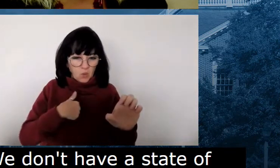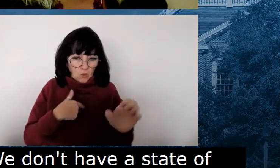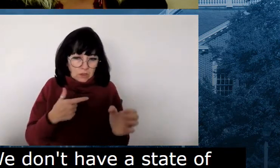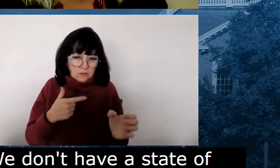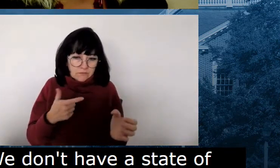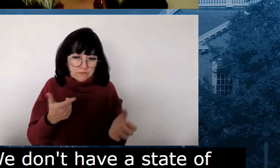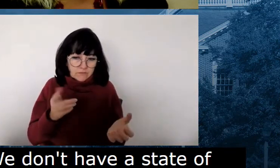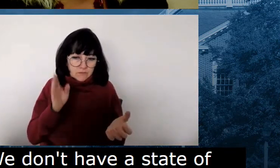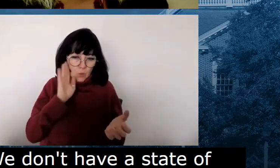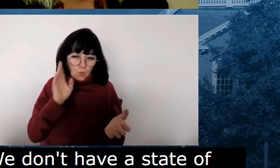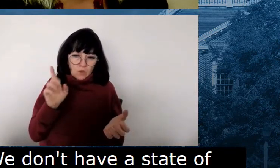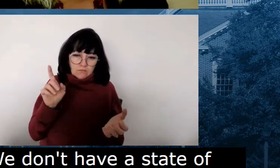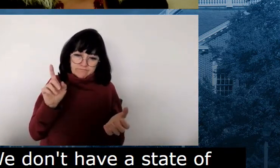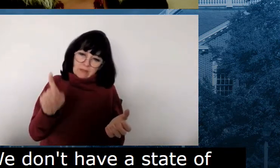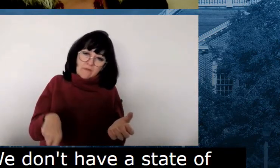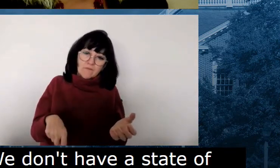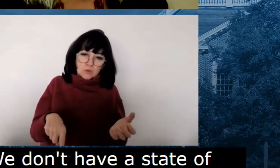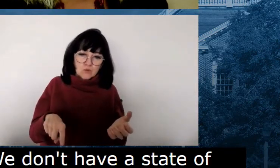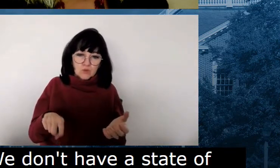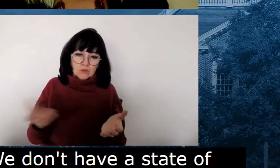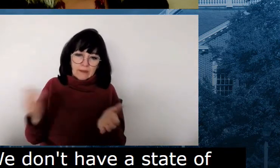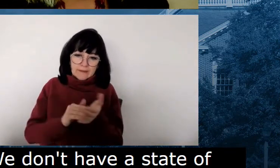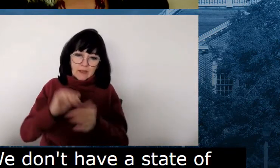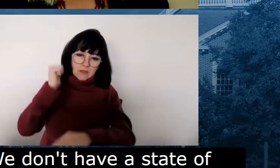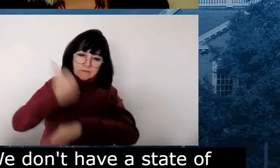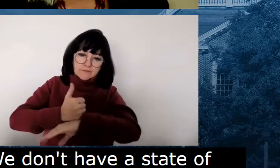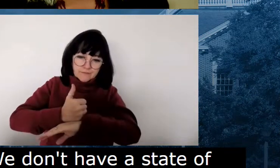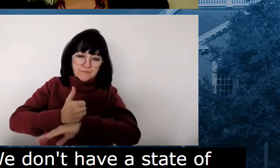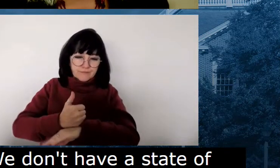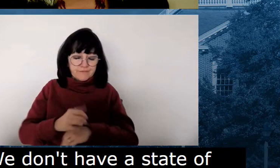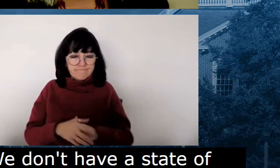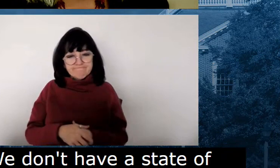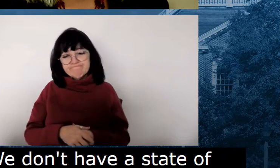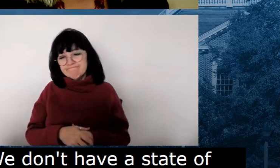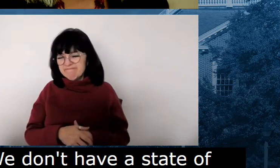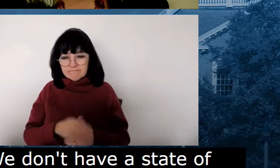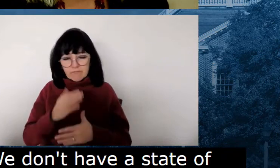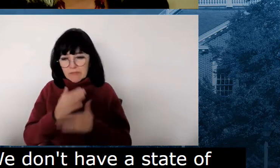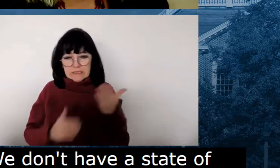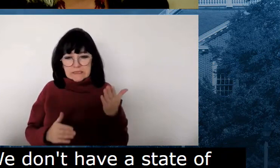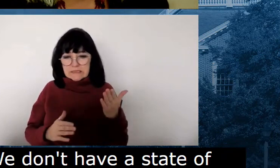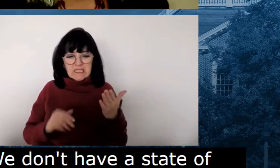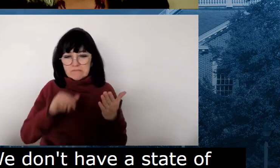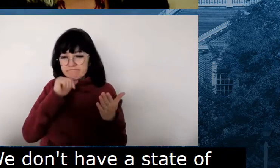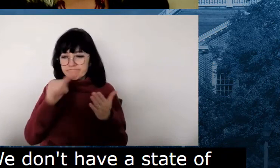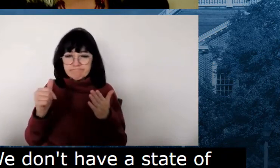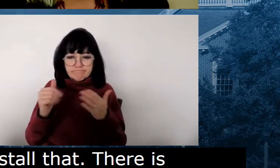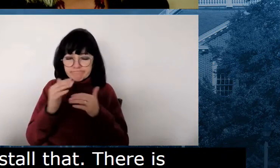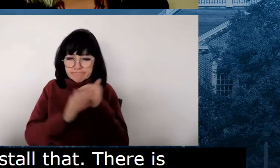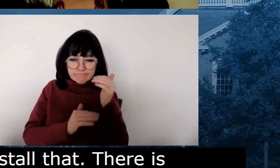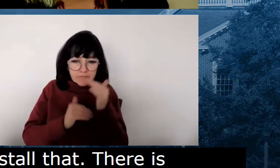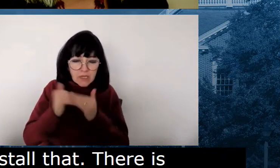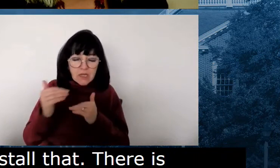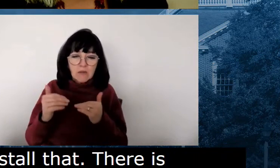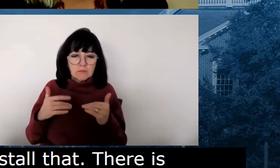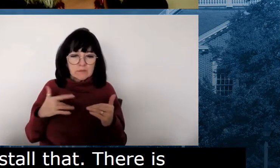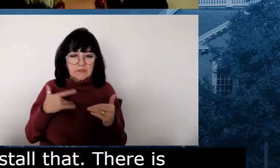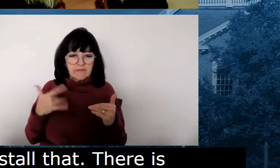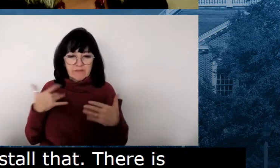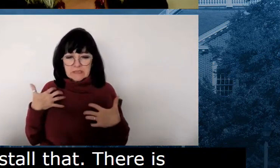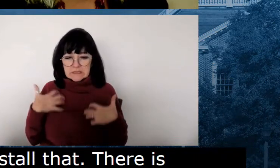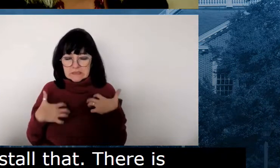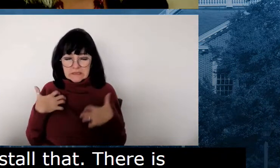is obviously mixed feelings about that. On the